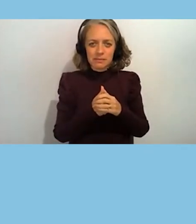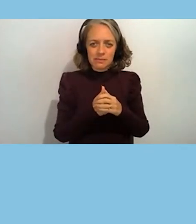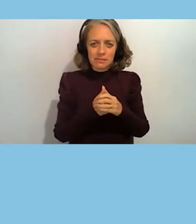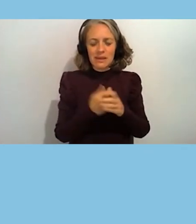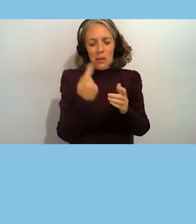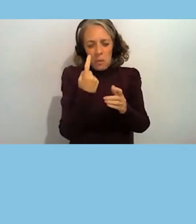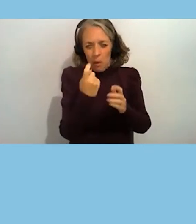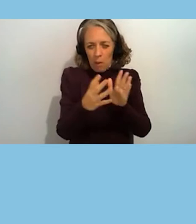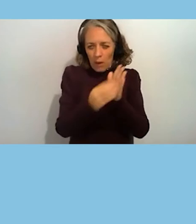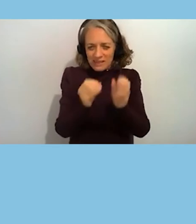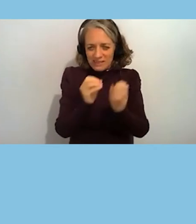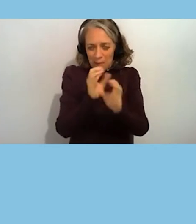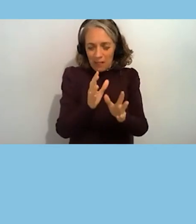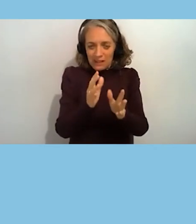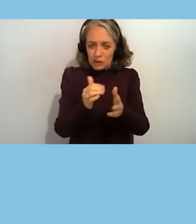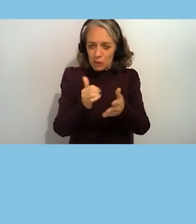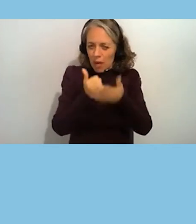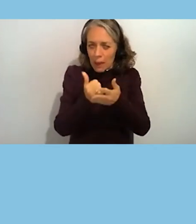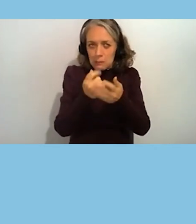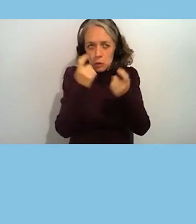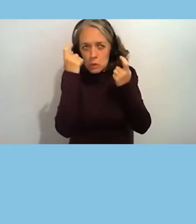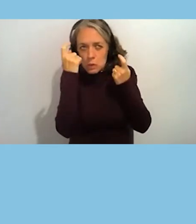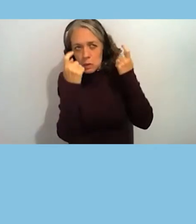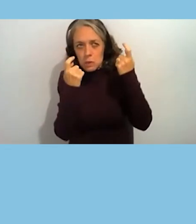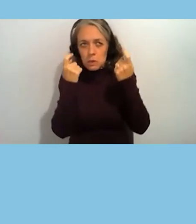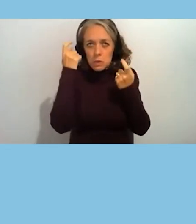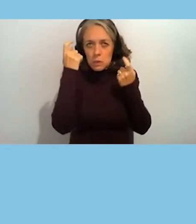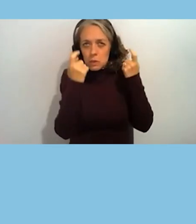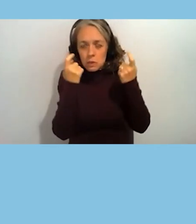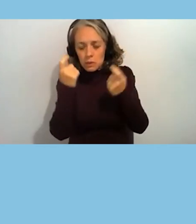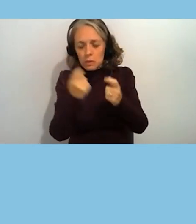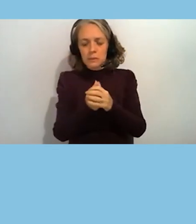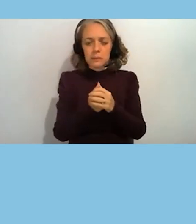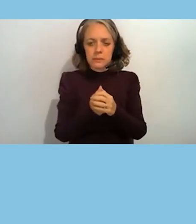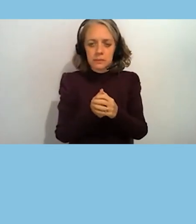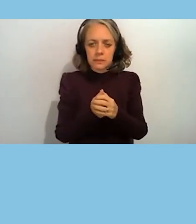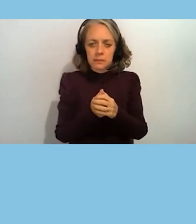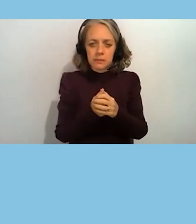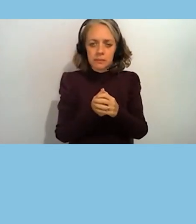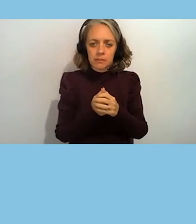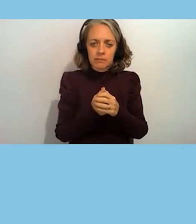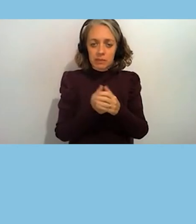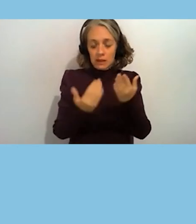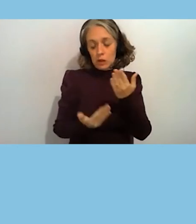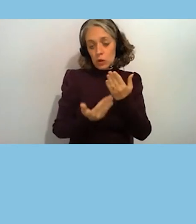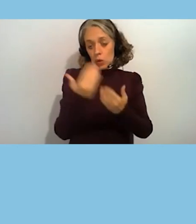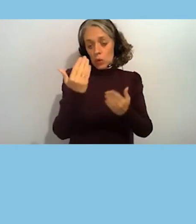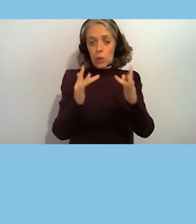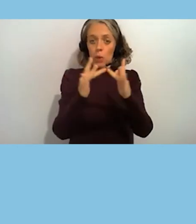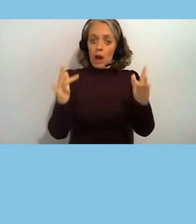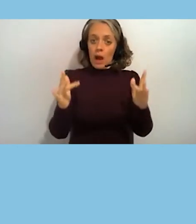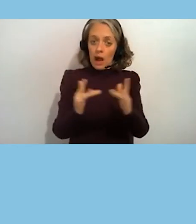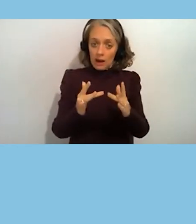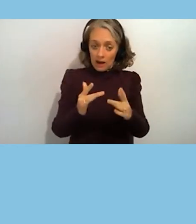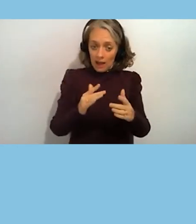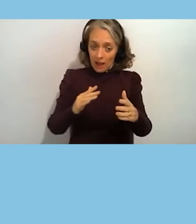So one more example to help to nurture this politics of wonder. A new online practice, I